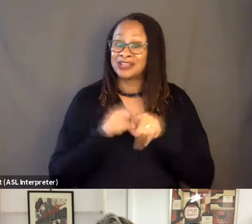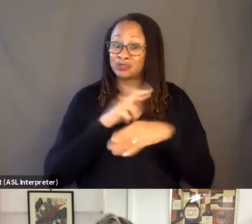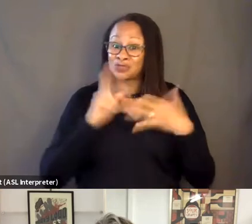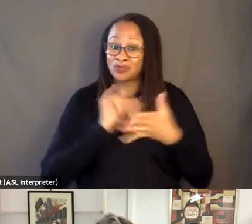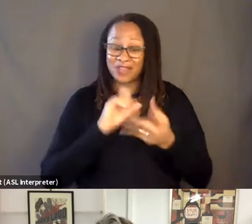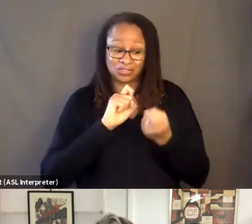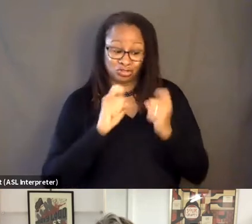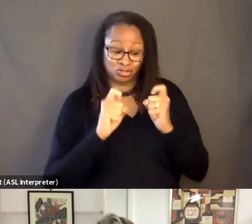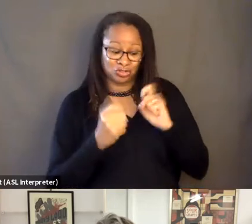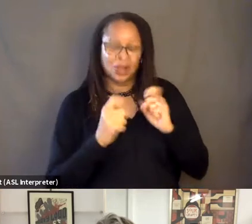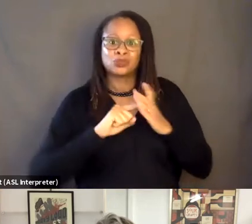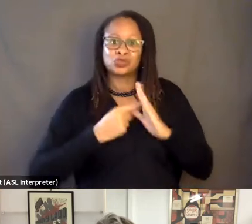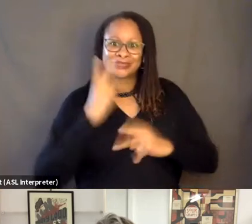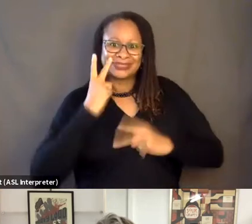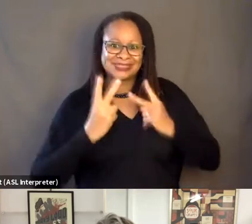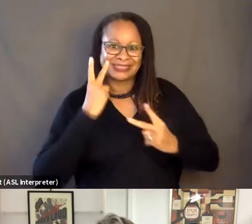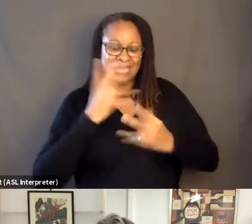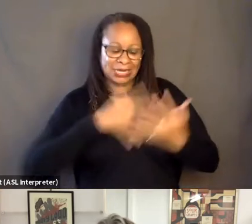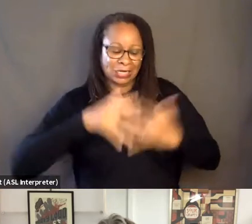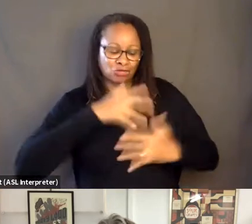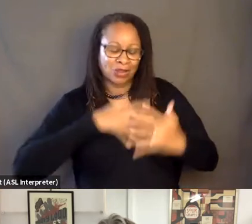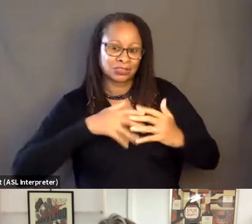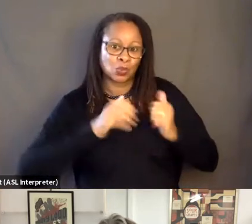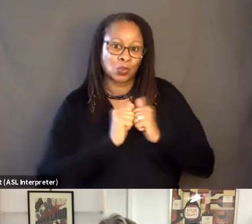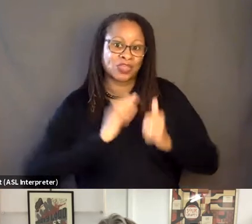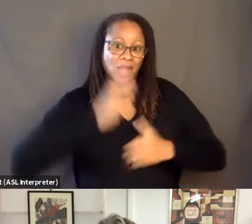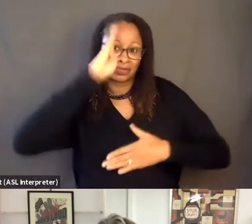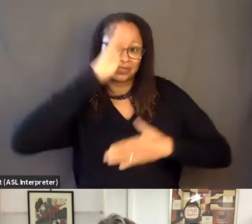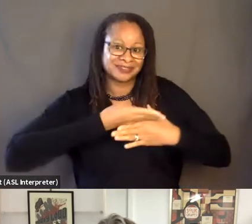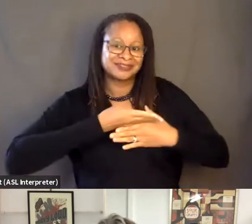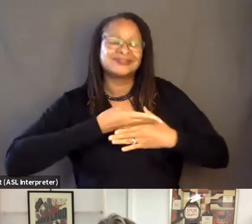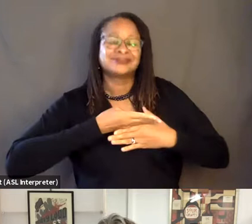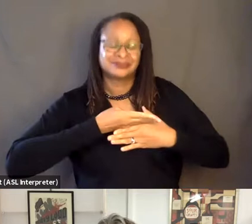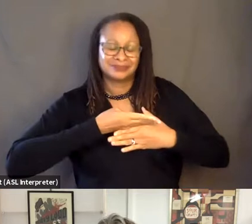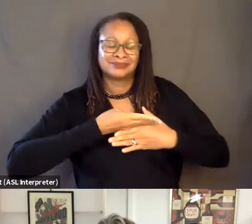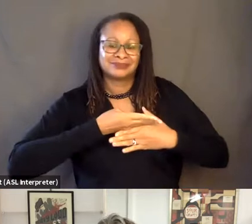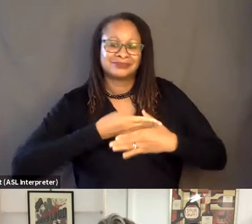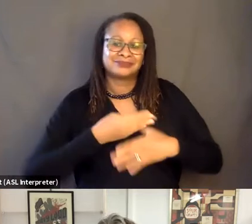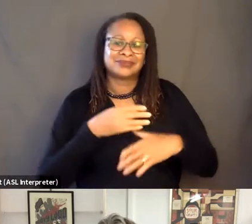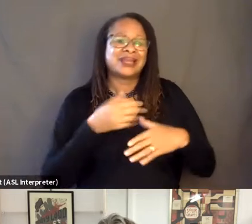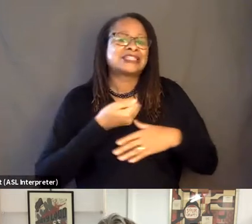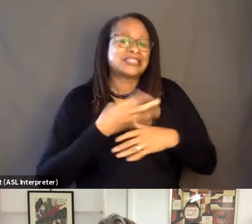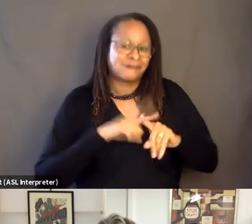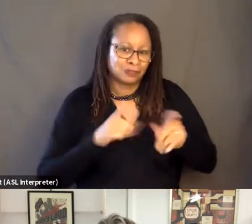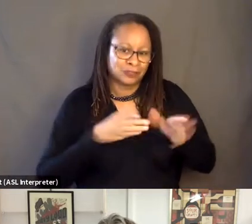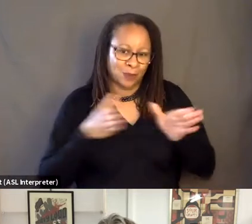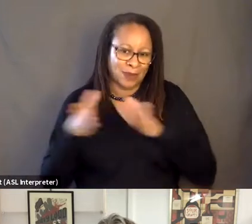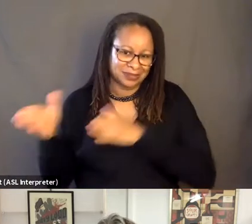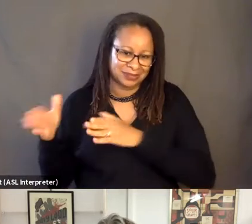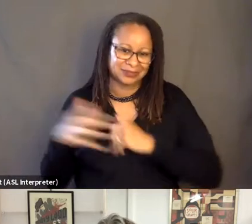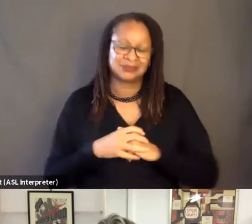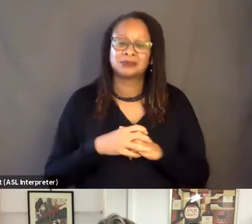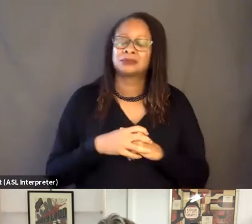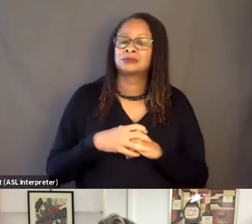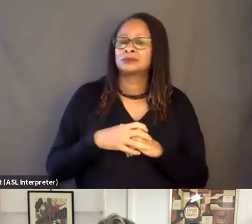began seeing and interacting with our son in several different ways.